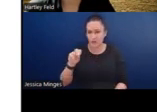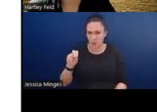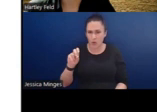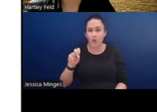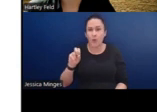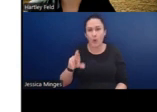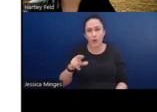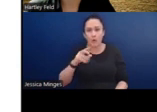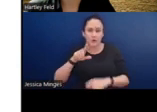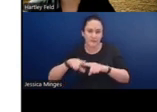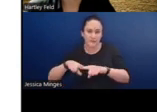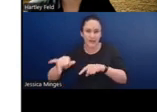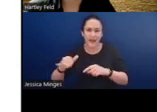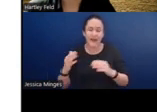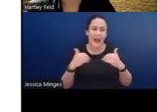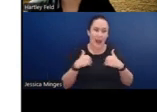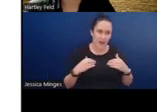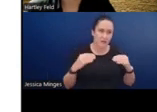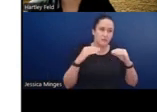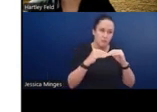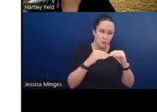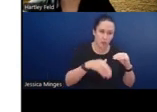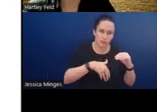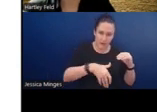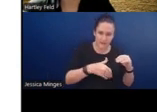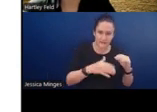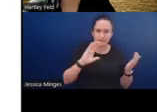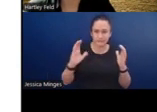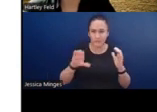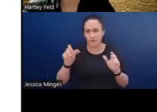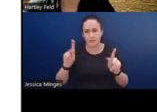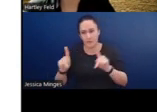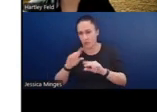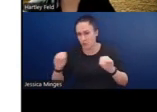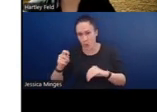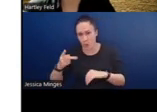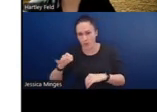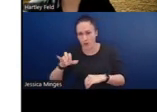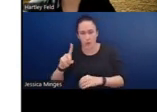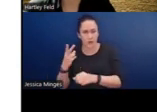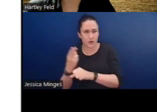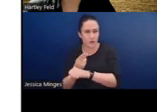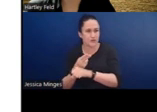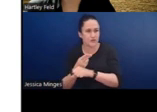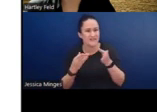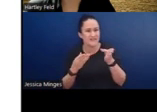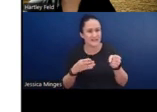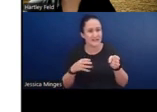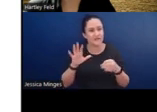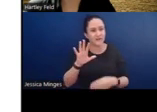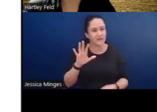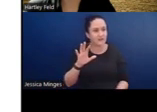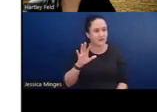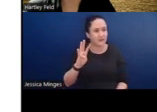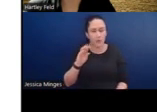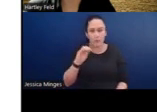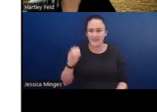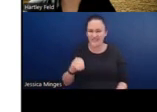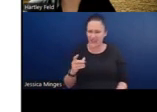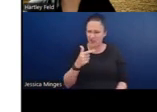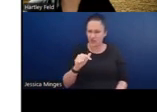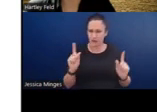more pregnancies than people who didn't use opioids. So 54%, if you can see in my little green green box